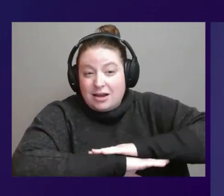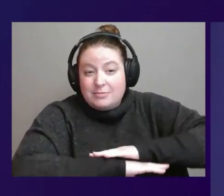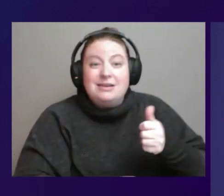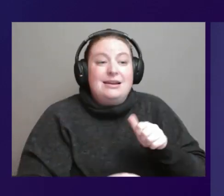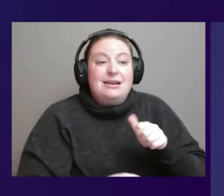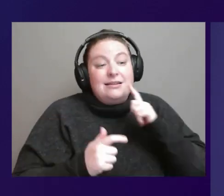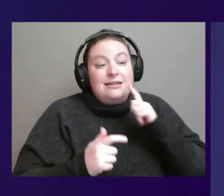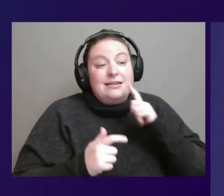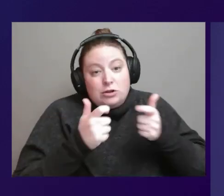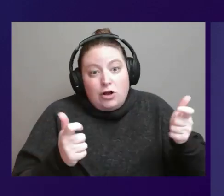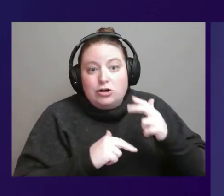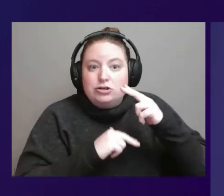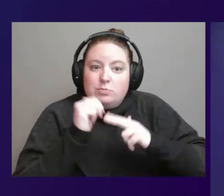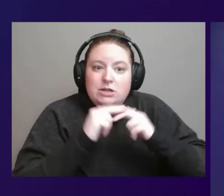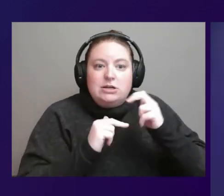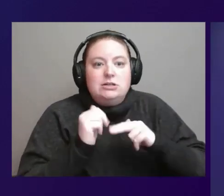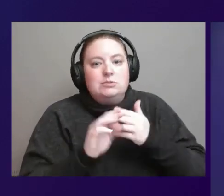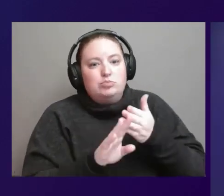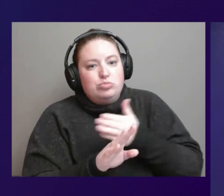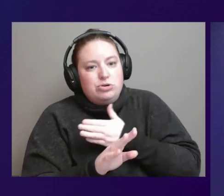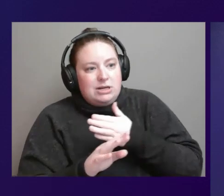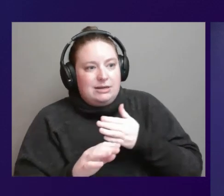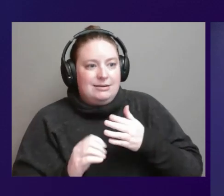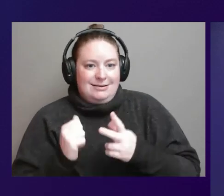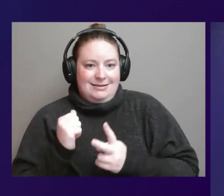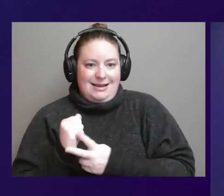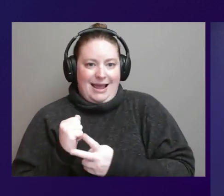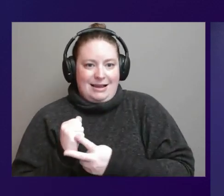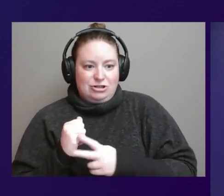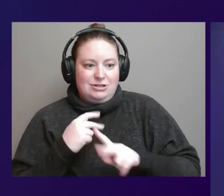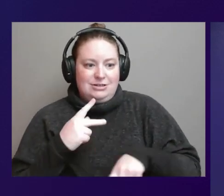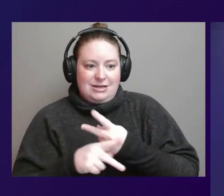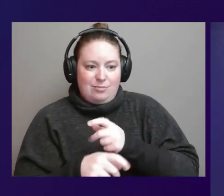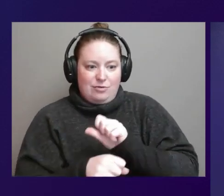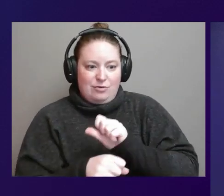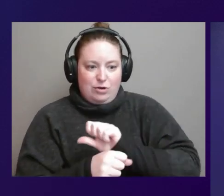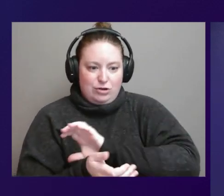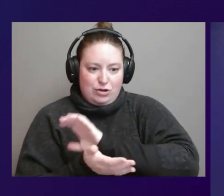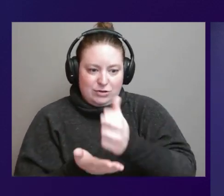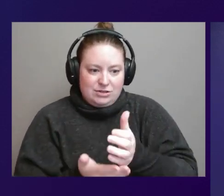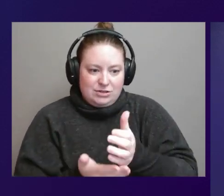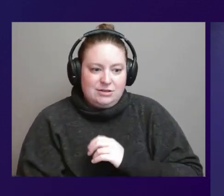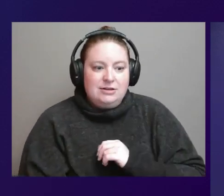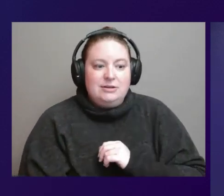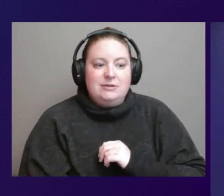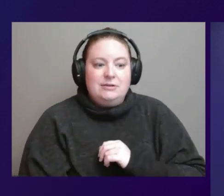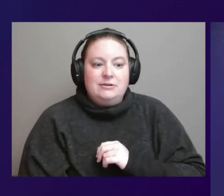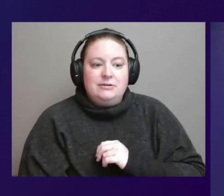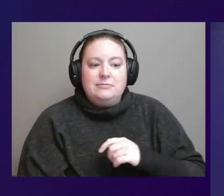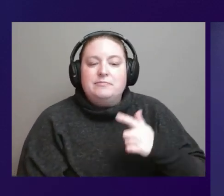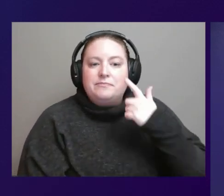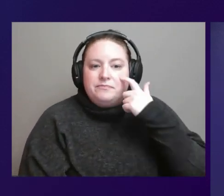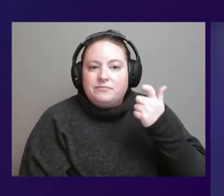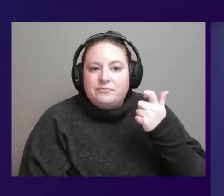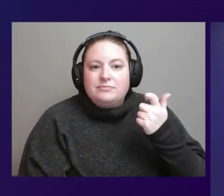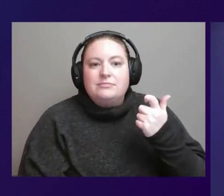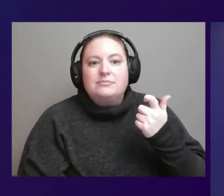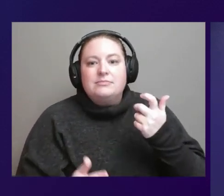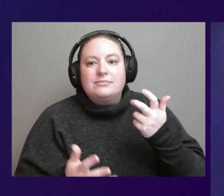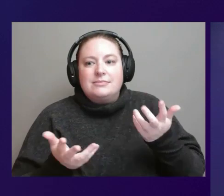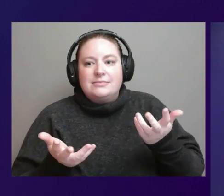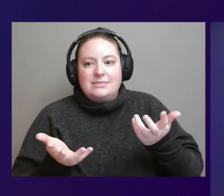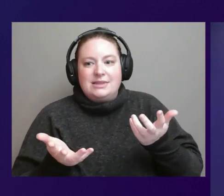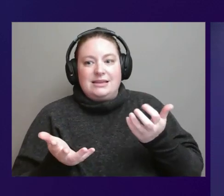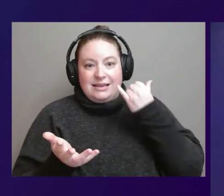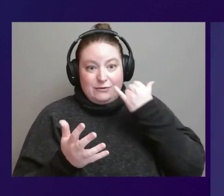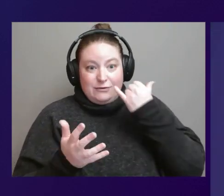have like pre-staged, pre-cached kind of workloads in place ready for it, like that's where you're going to find and be able to take advantage of that. So if you're doing any of that kind of